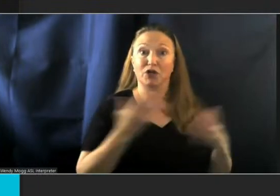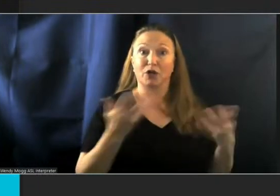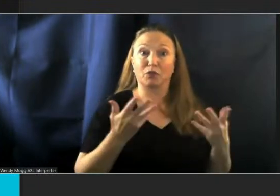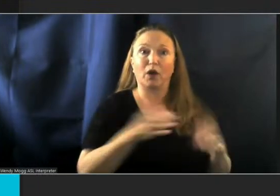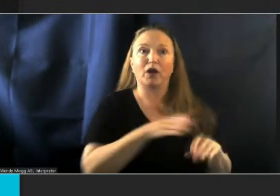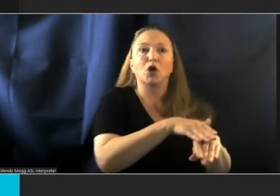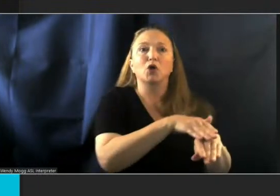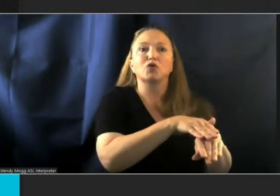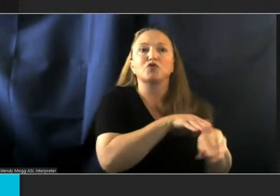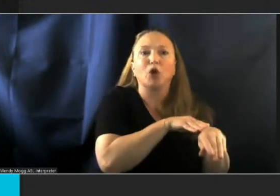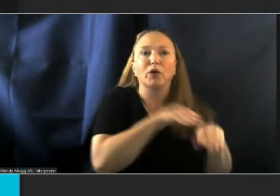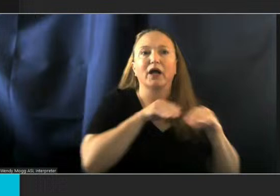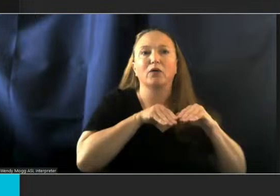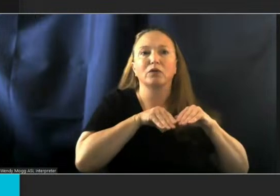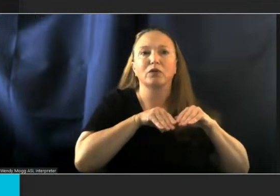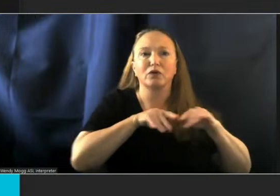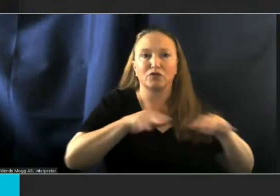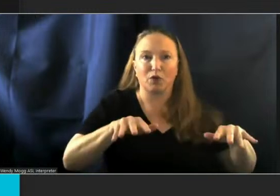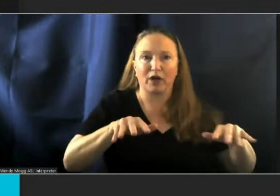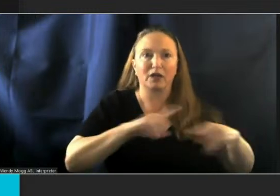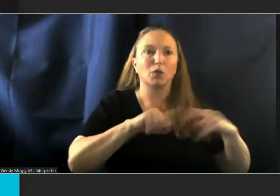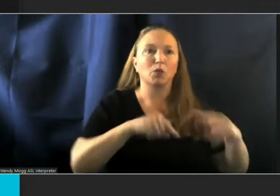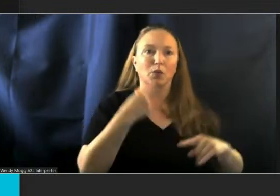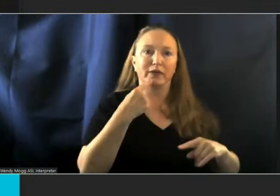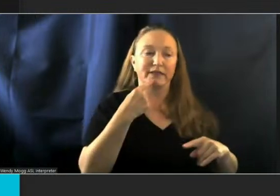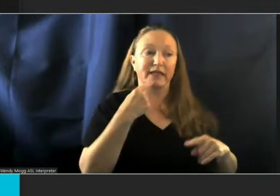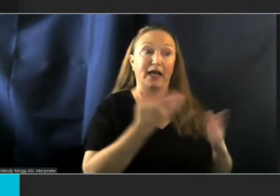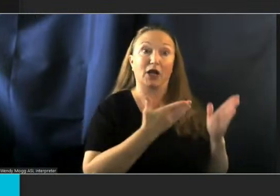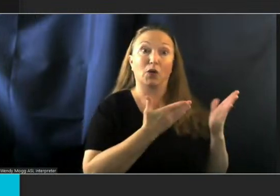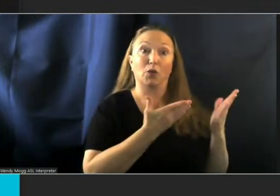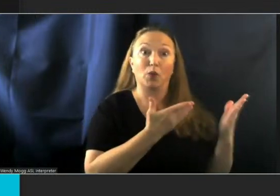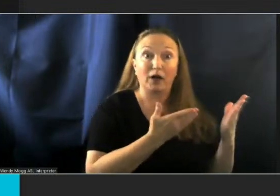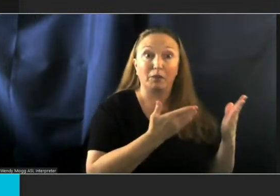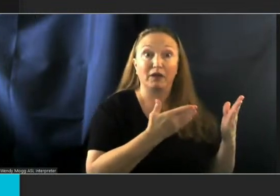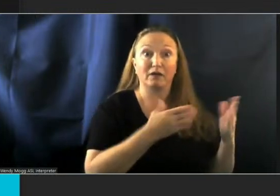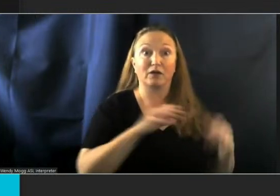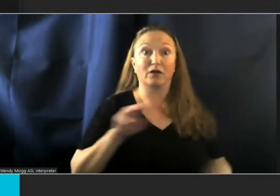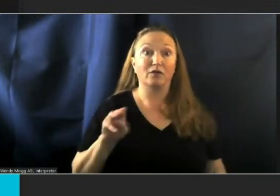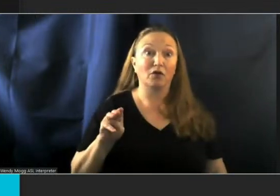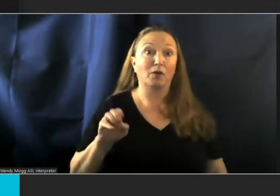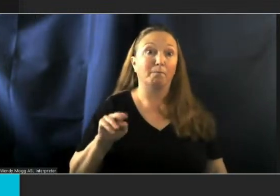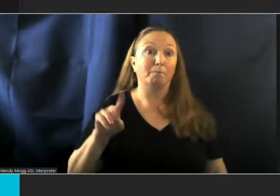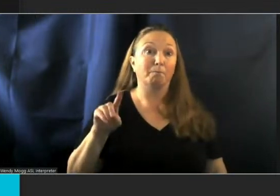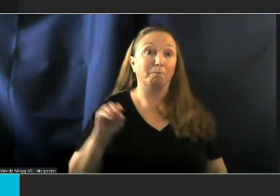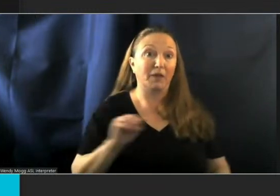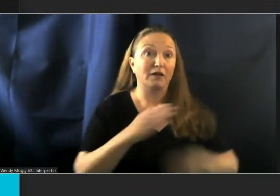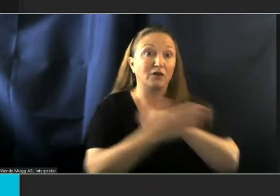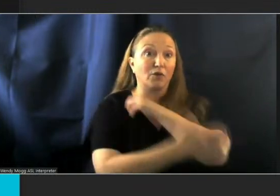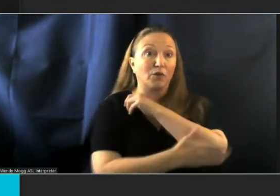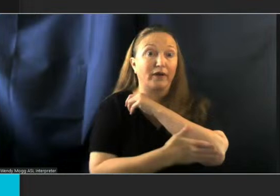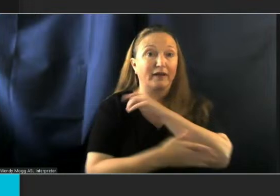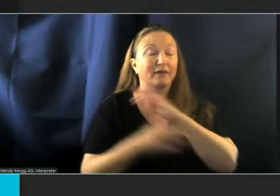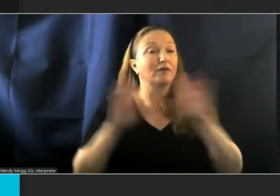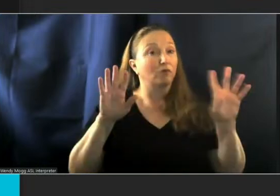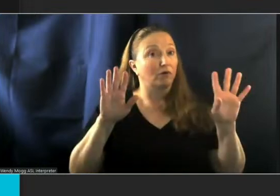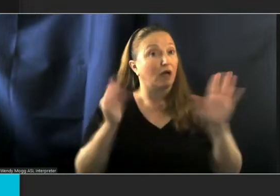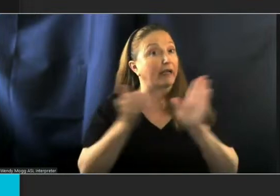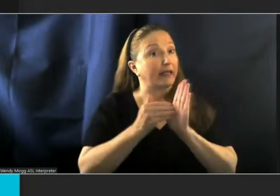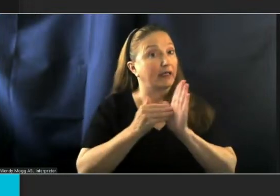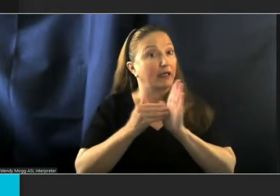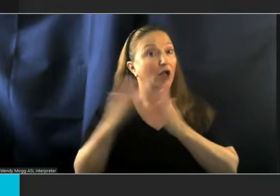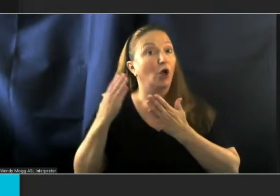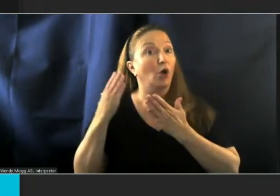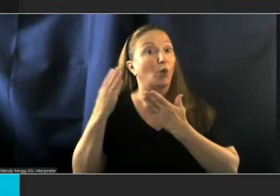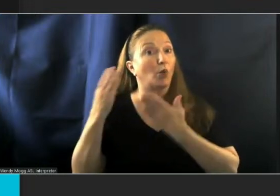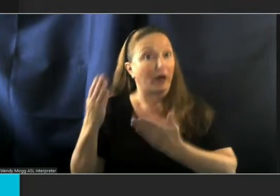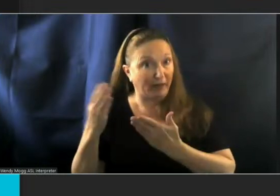terms of the spread, when we say what we're recommending for Mendocino County at this time, and keep in mind, I said recommending, I did not say